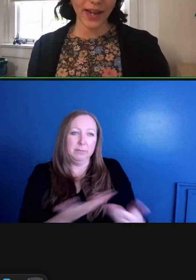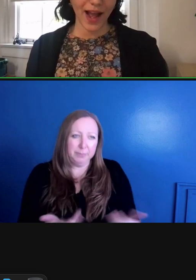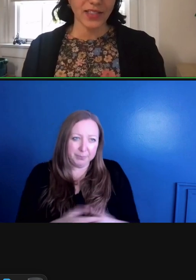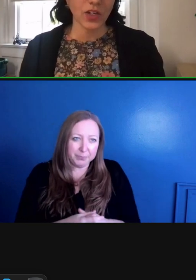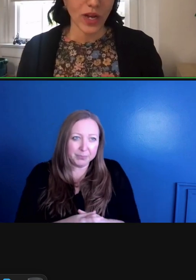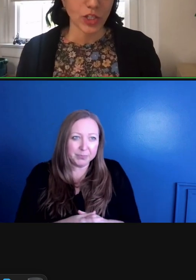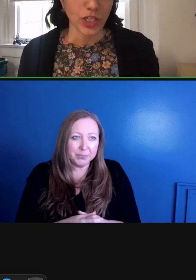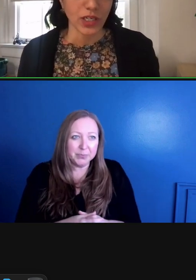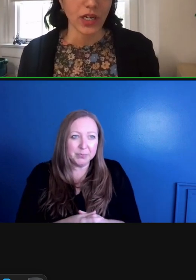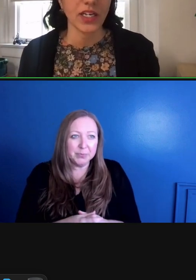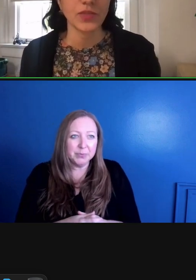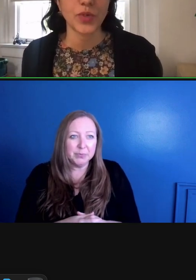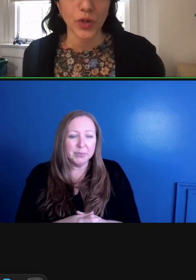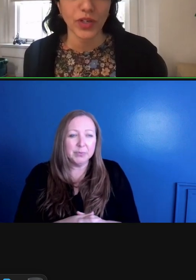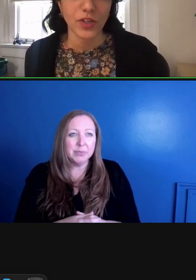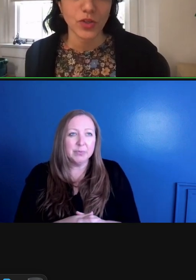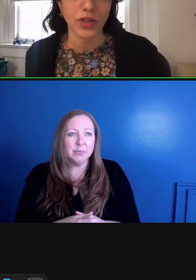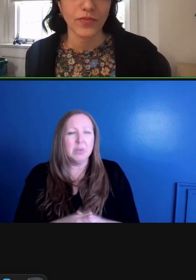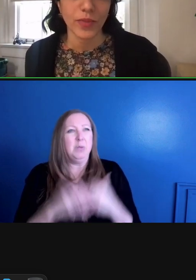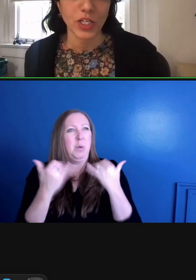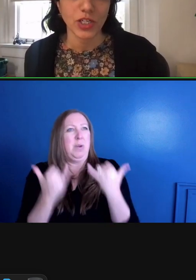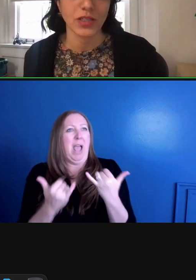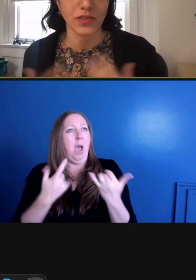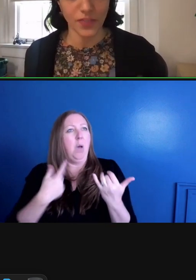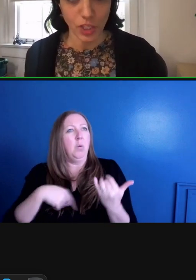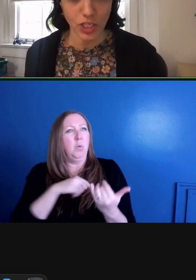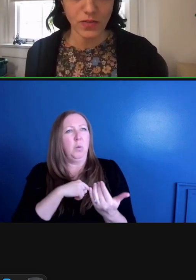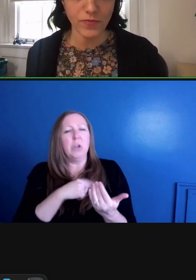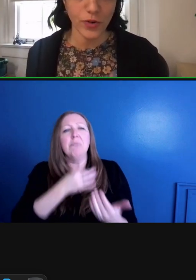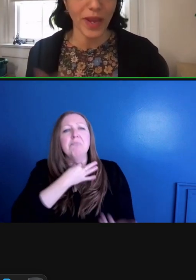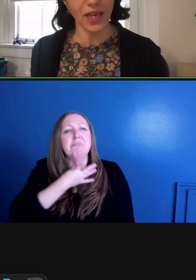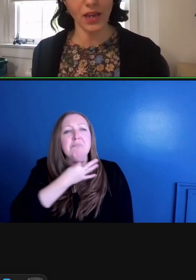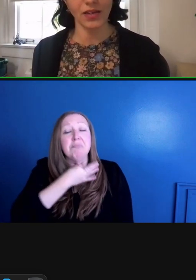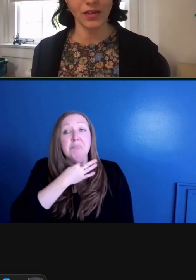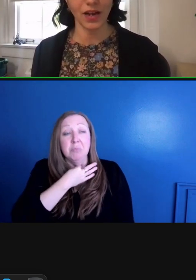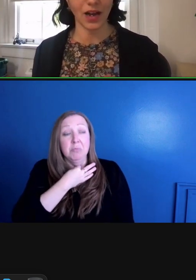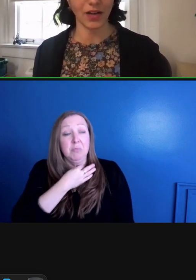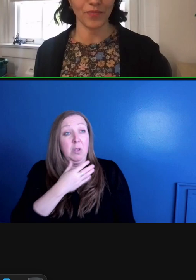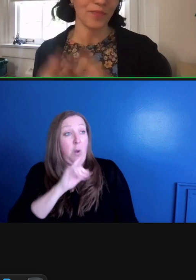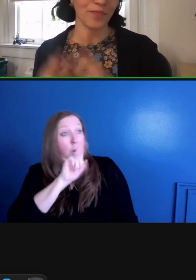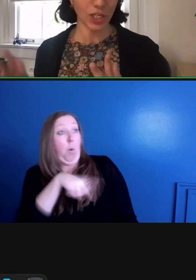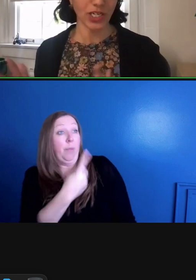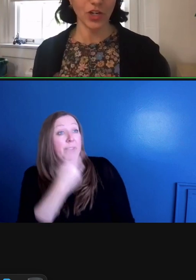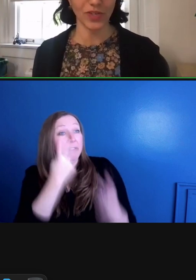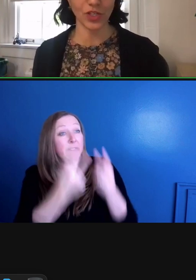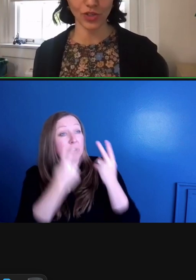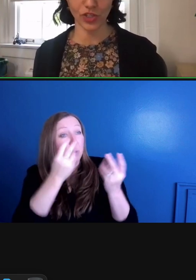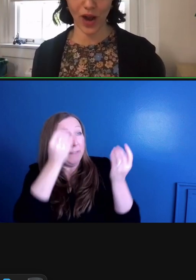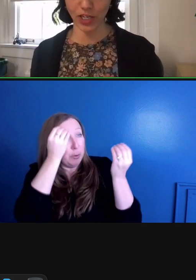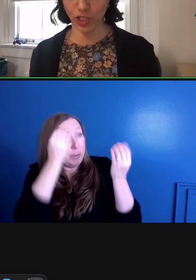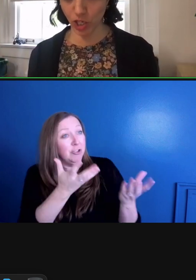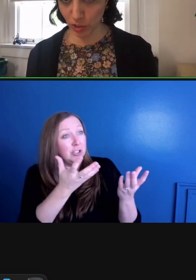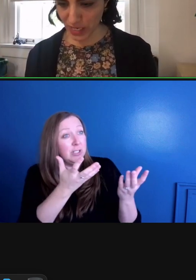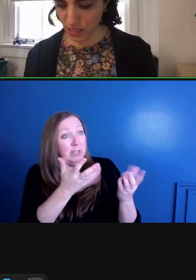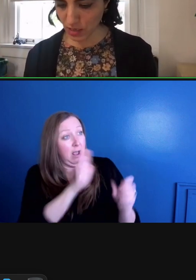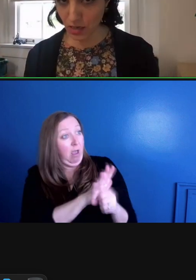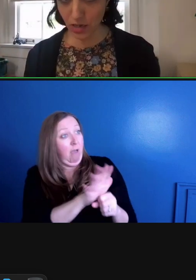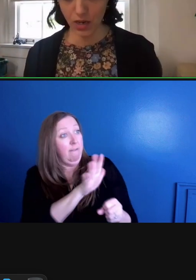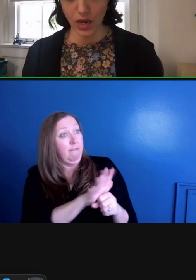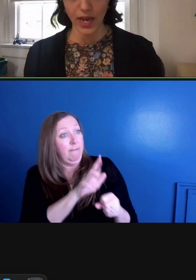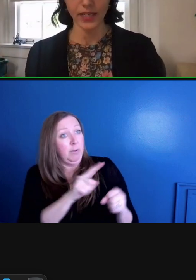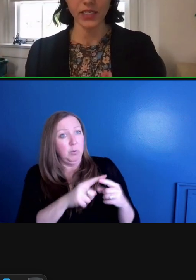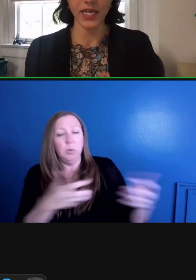So we again ask the question, is purely visual information sufficient for making matching human social interaction